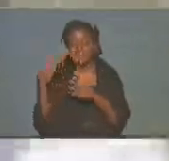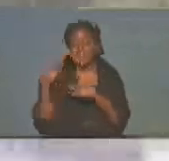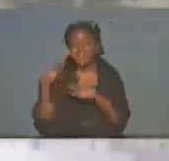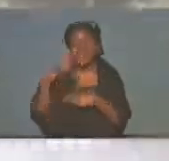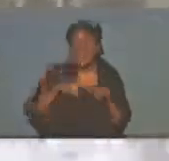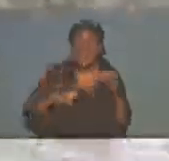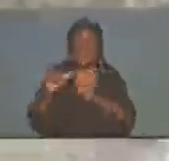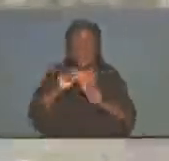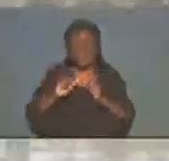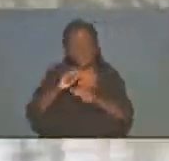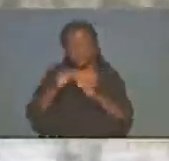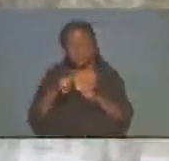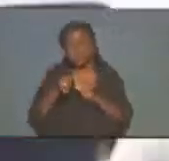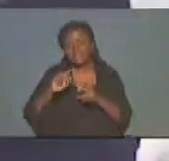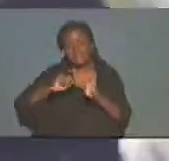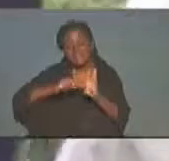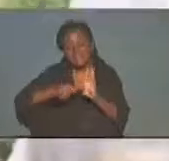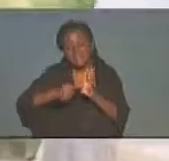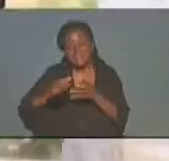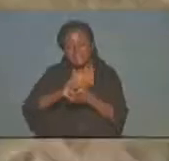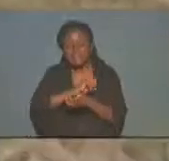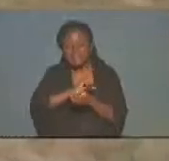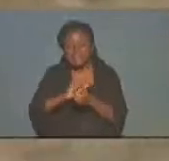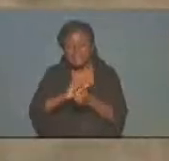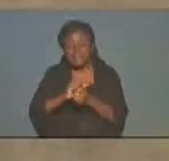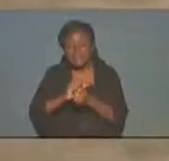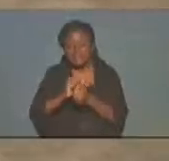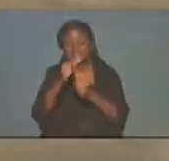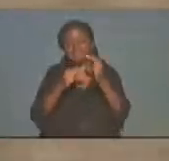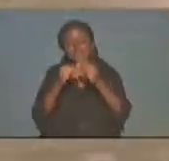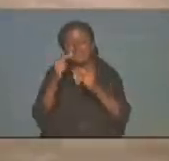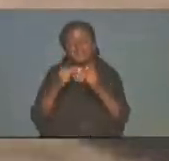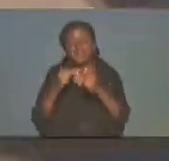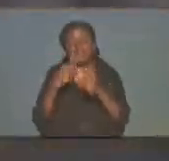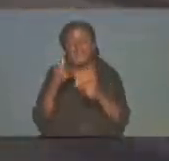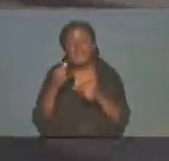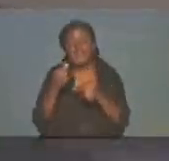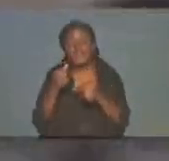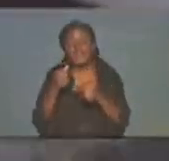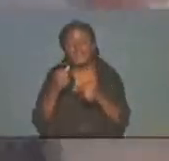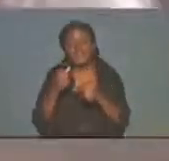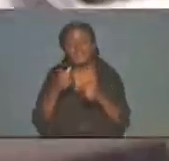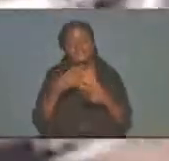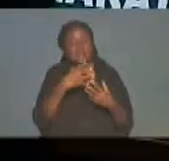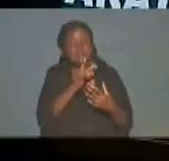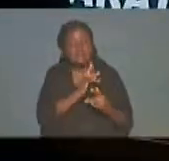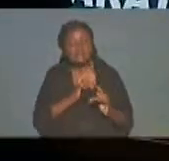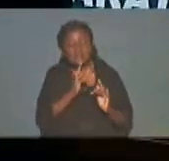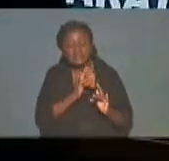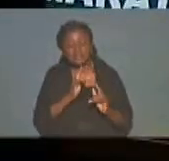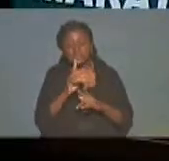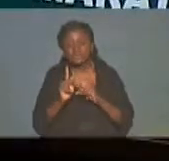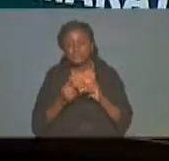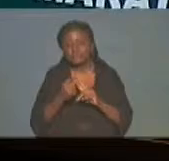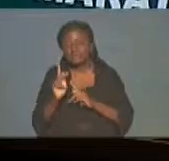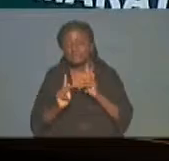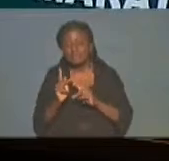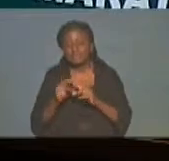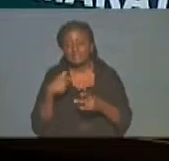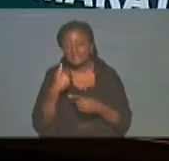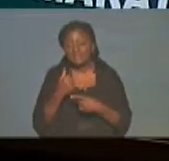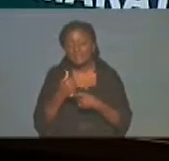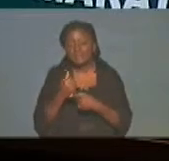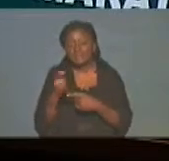structures begin, and respectful of those persons affected. To this end, He says he has requested a meeting with the Minister